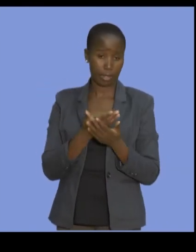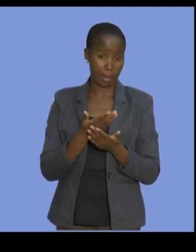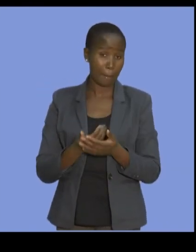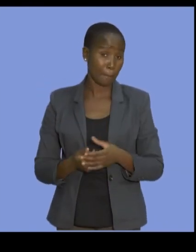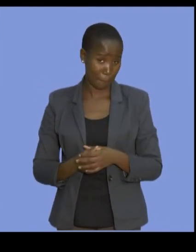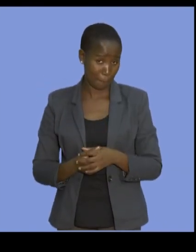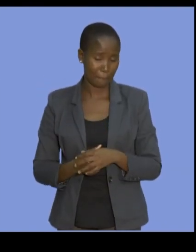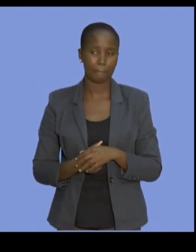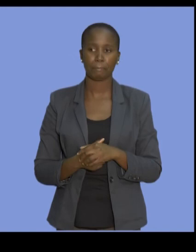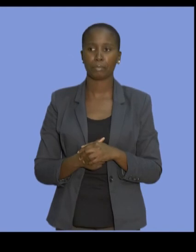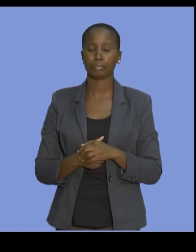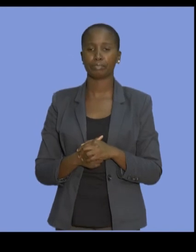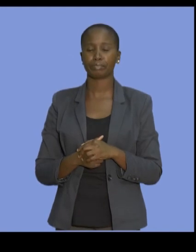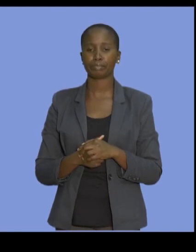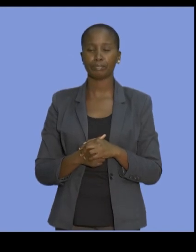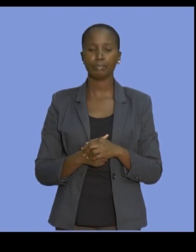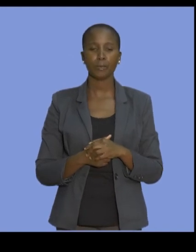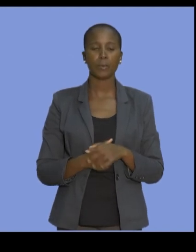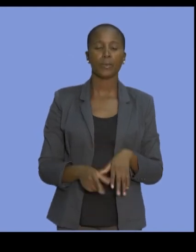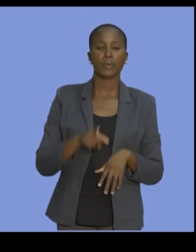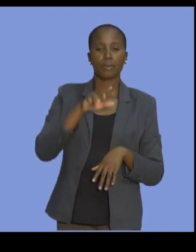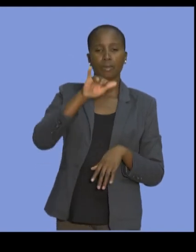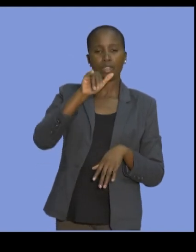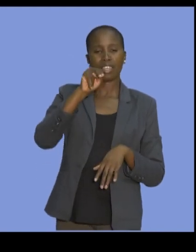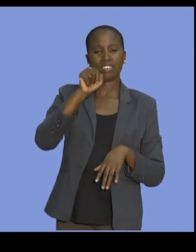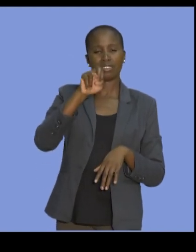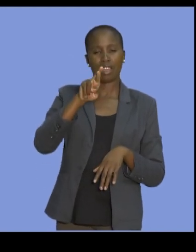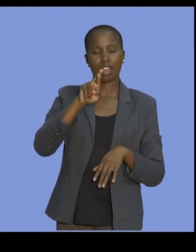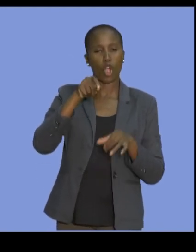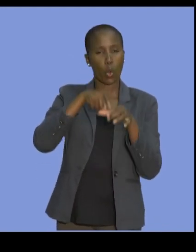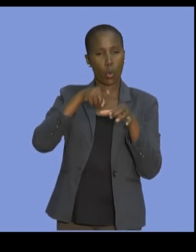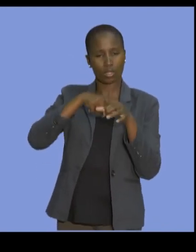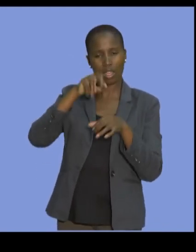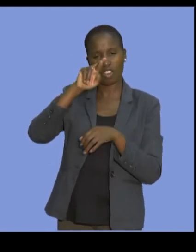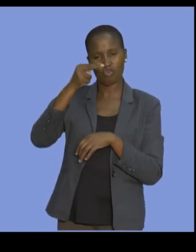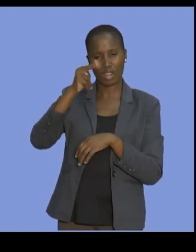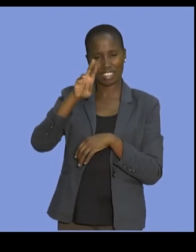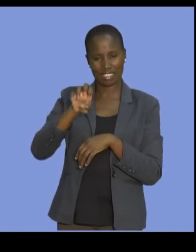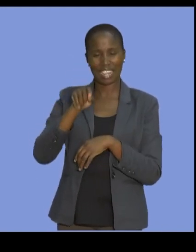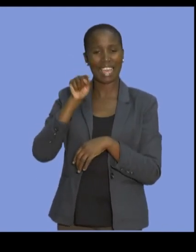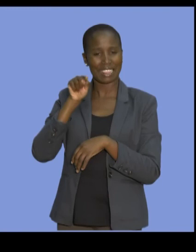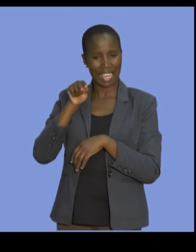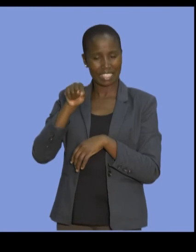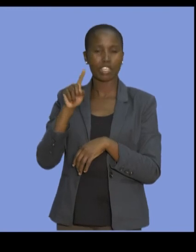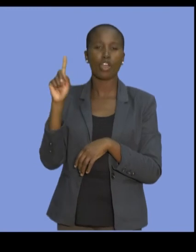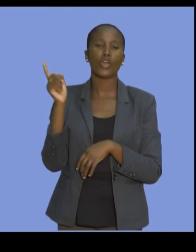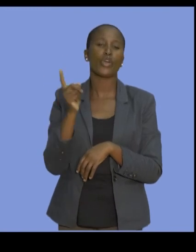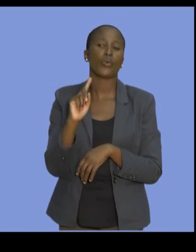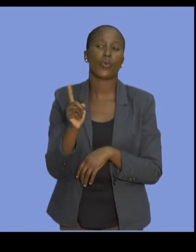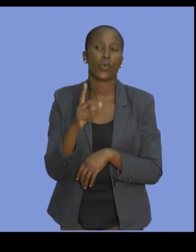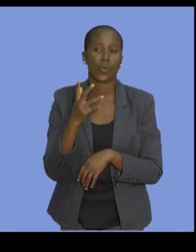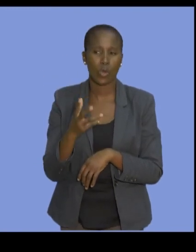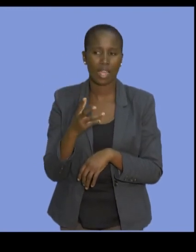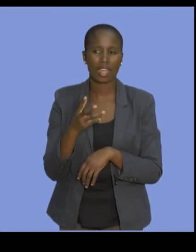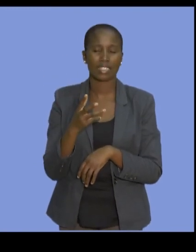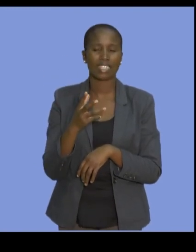So the interquartile range. The interquartile range is generally a better